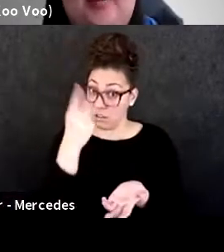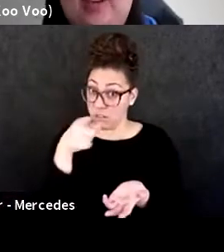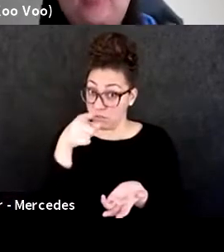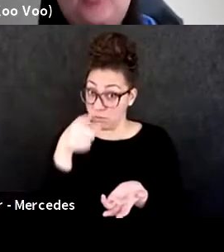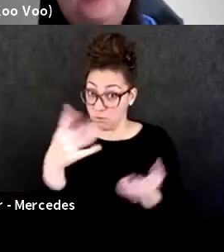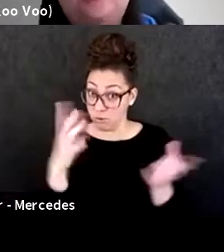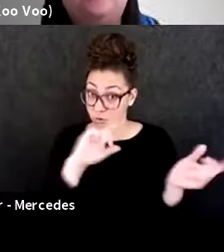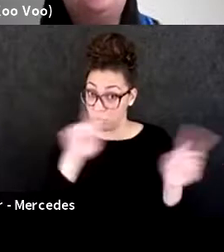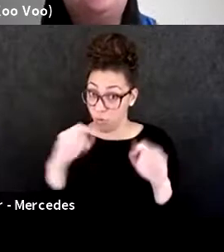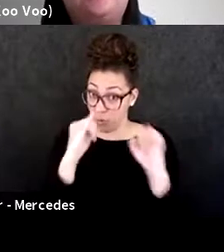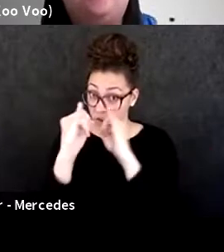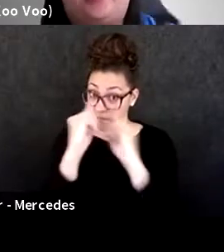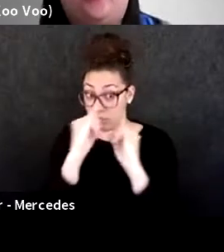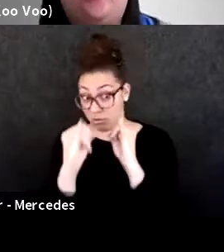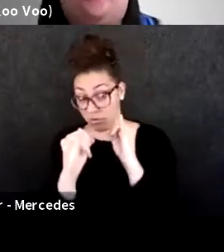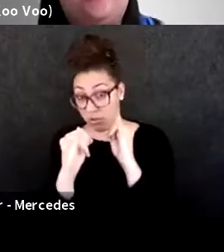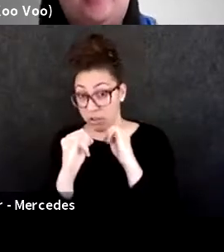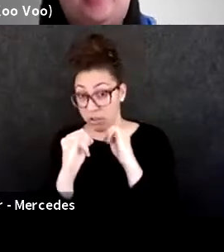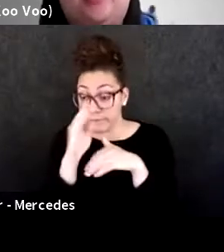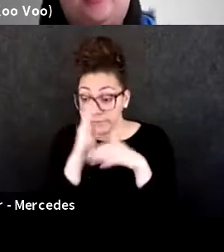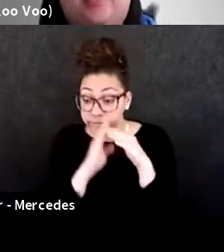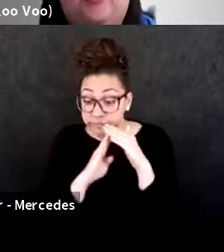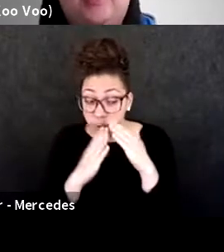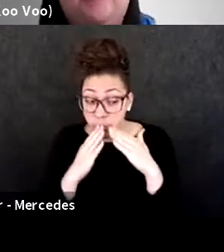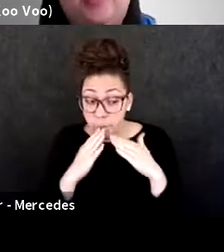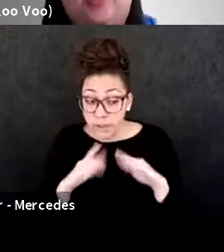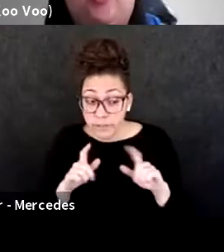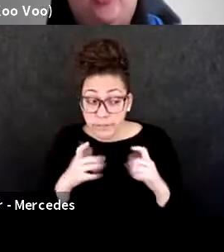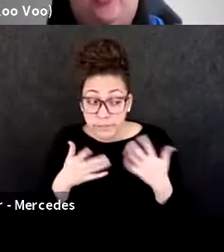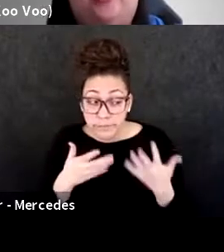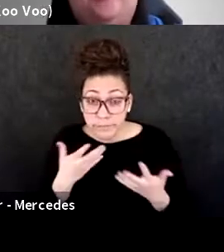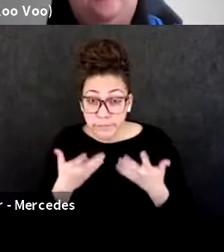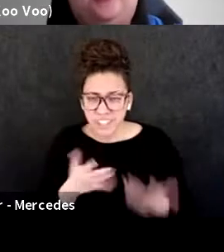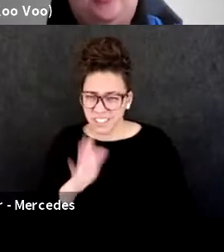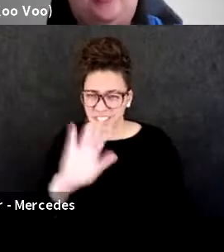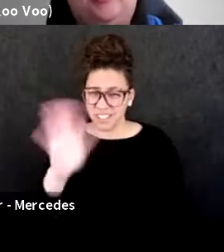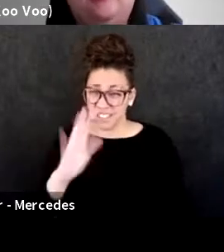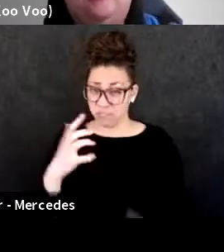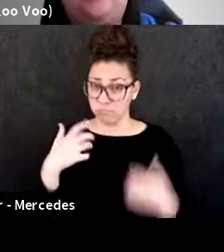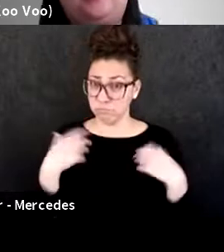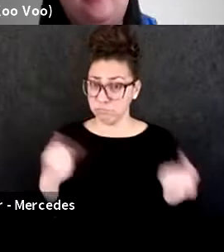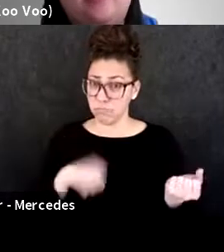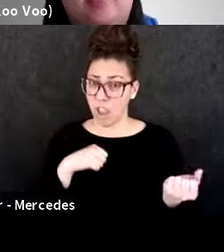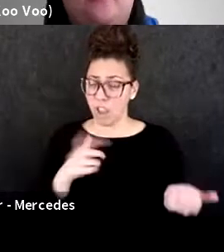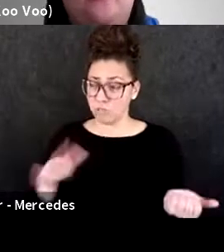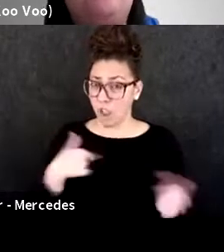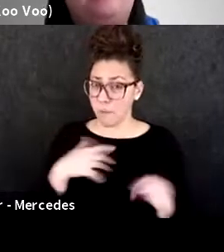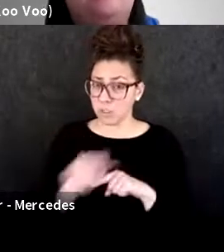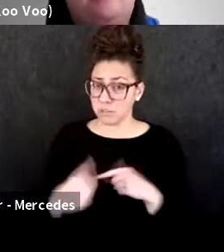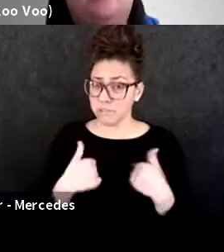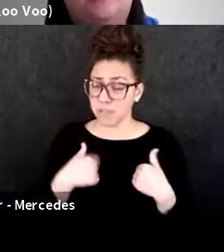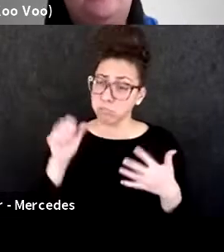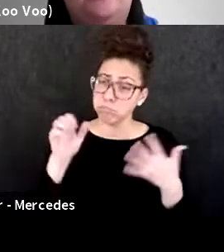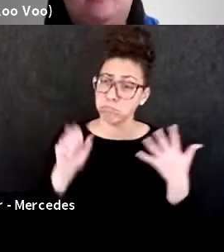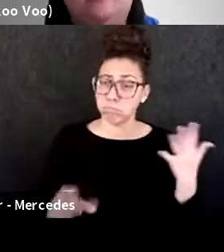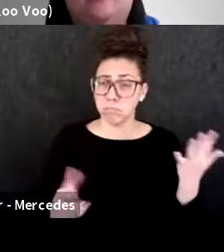an interview, you need to kind of highlight all these awesome things that you did because you are an awesome individual. And I think that for me, that's